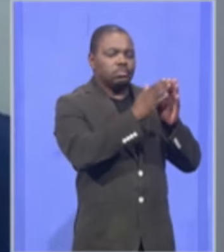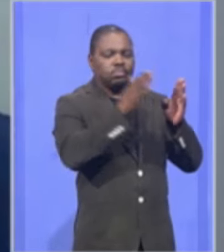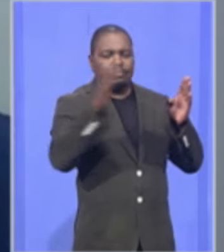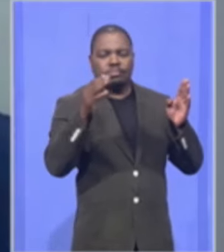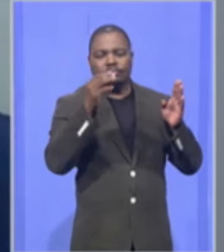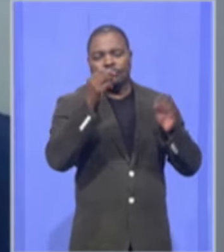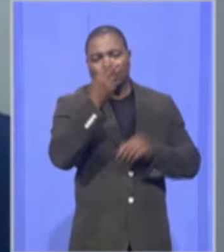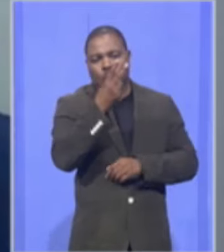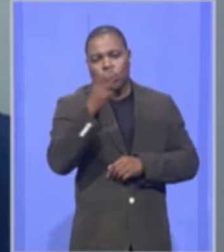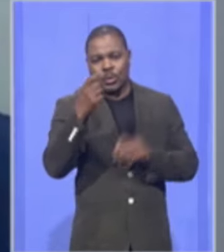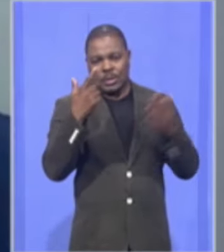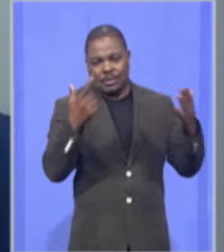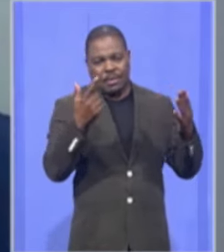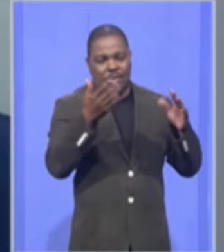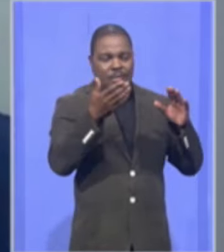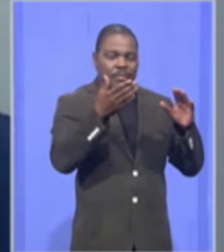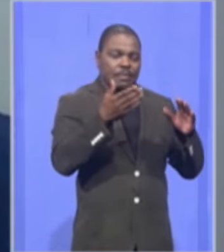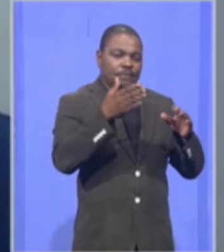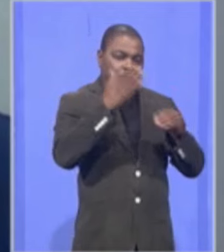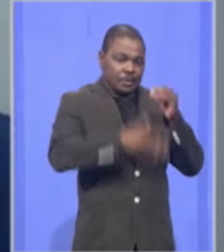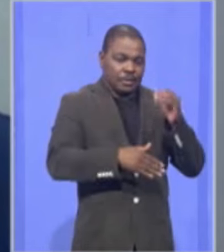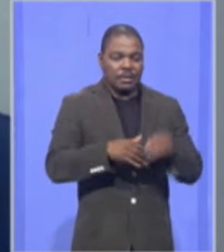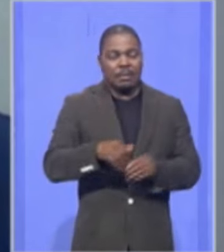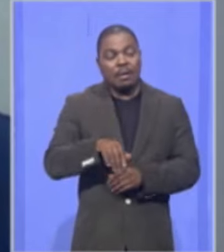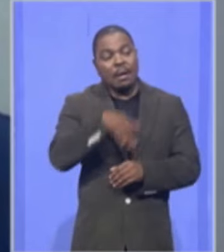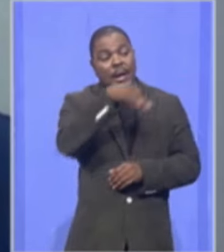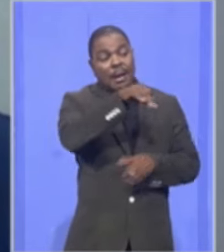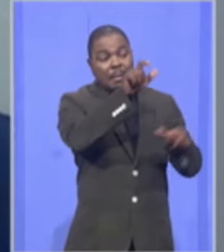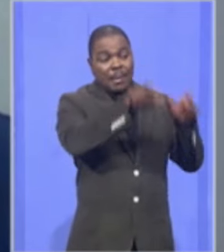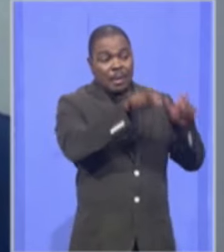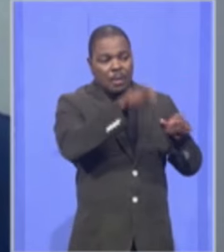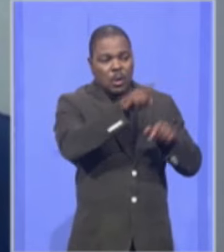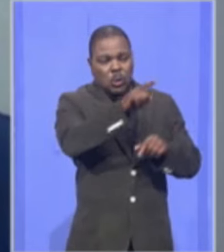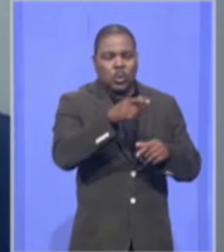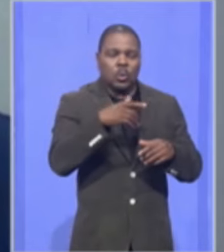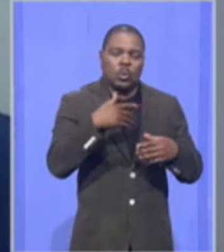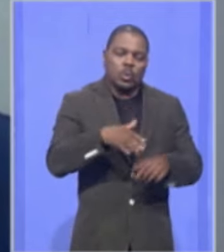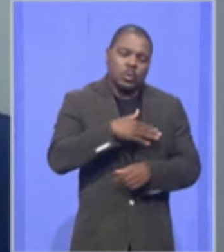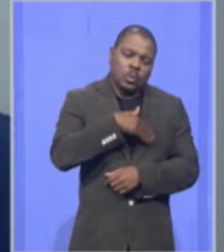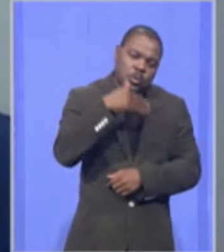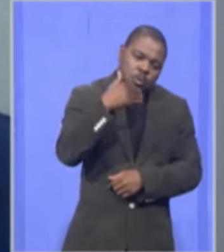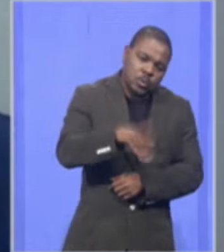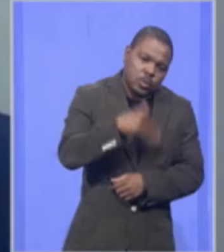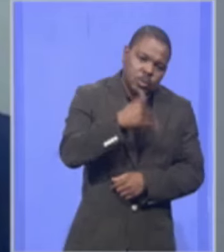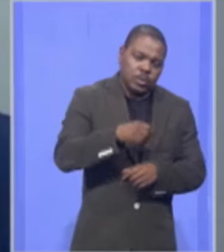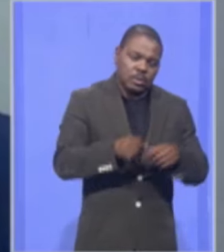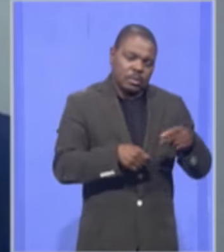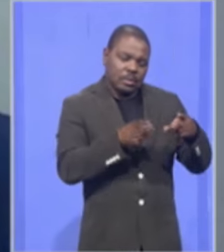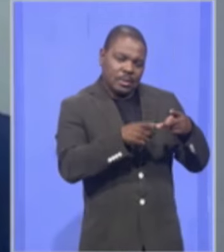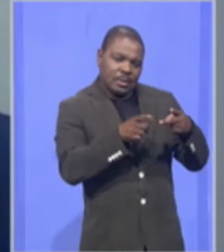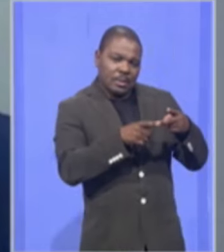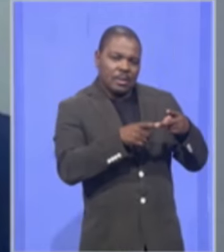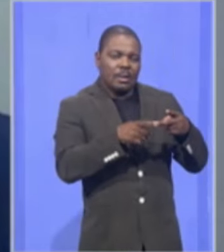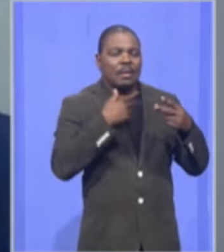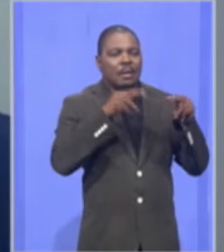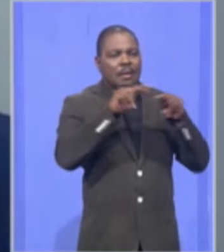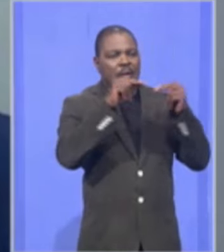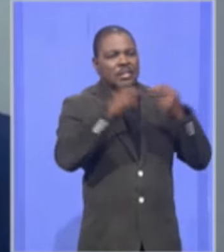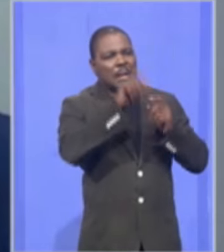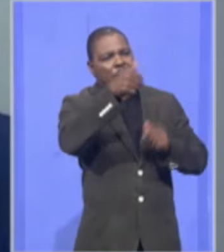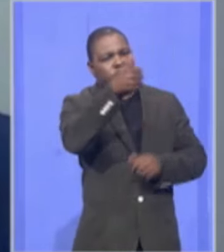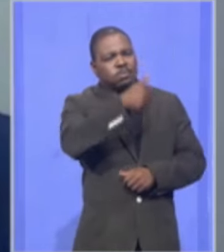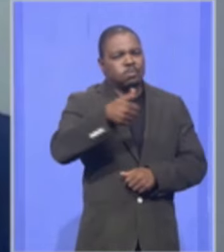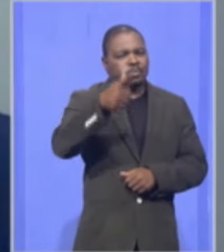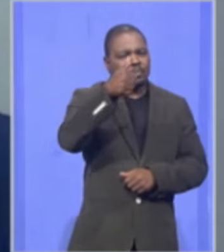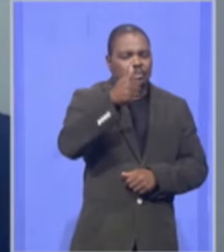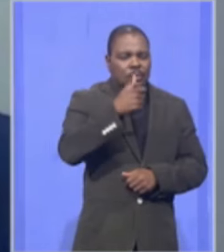2007. Our thoughts are with the Namibian people as they experience this second loss of a former president and national figure in